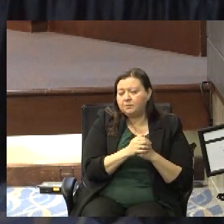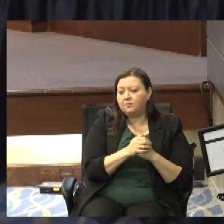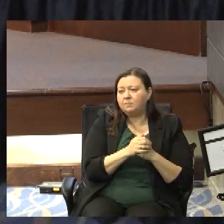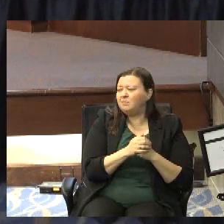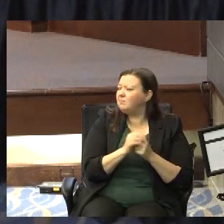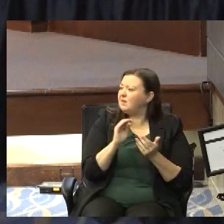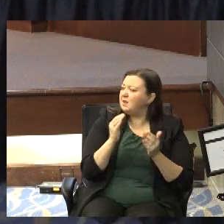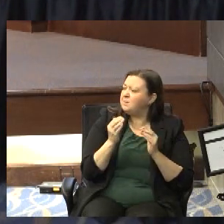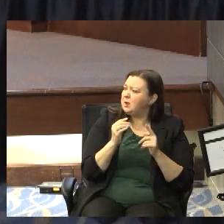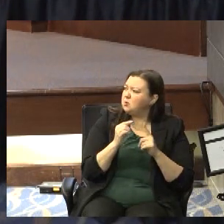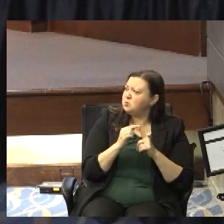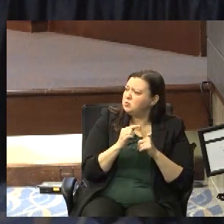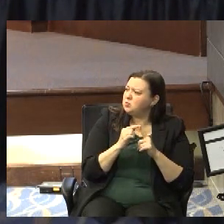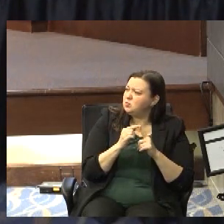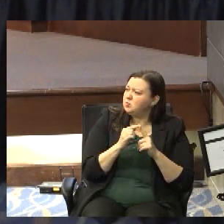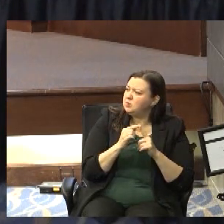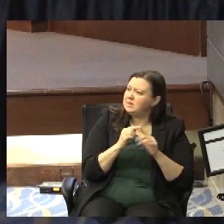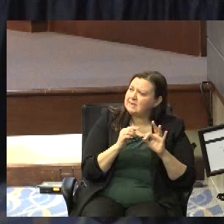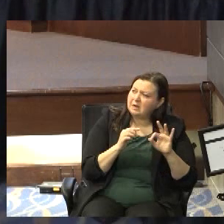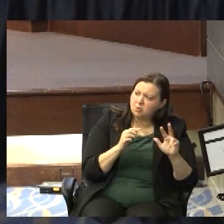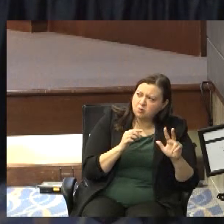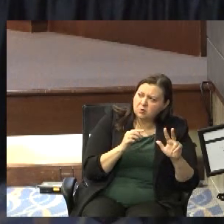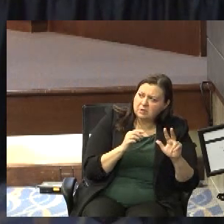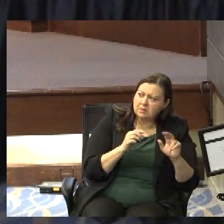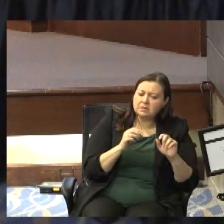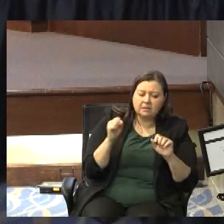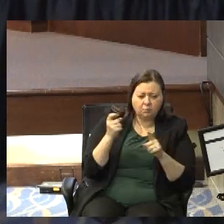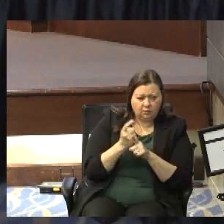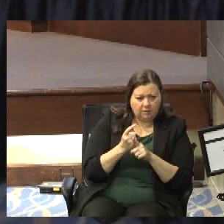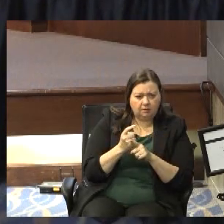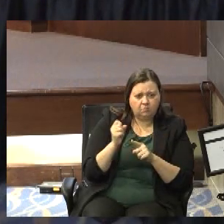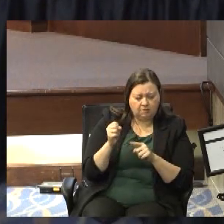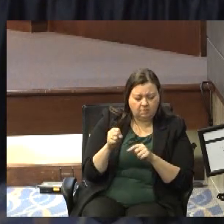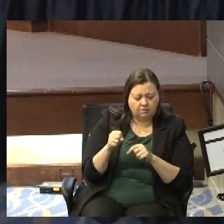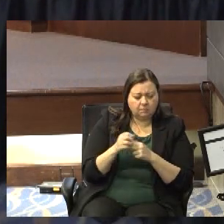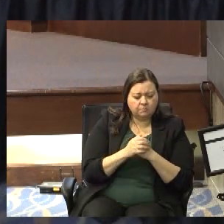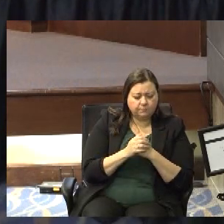comparing it to the 102 to the 93, yeah, I guess. Mm-hmm. Yeah. That's right. So